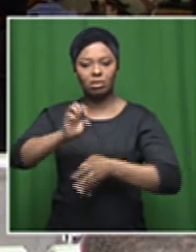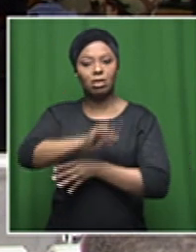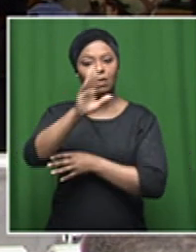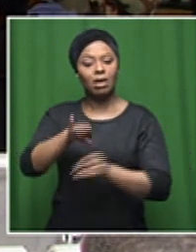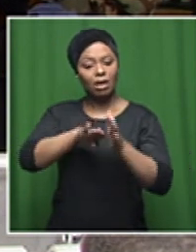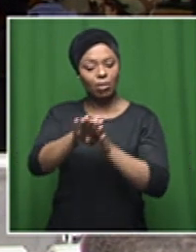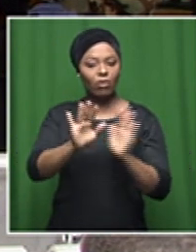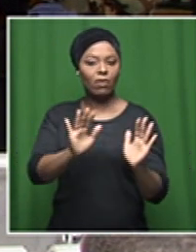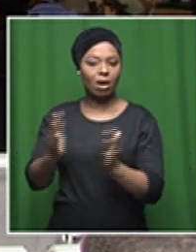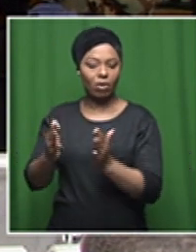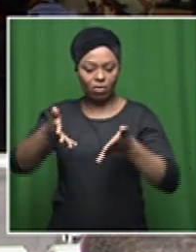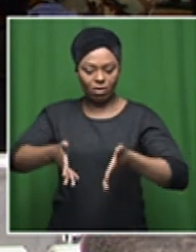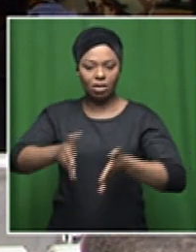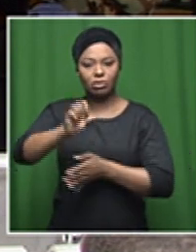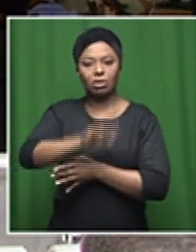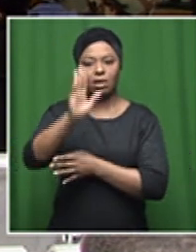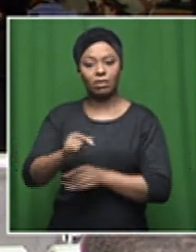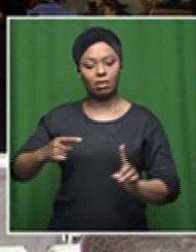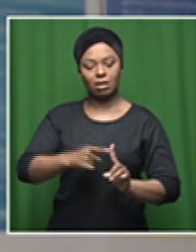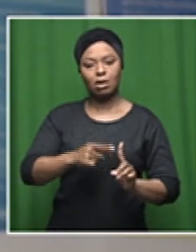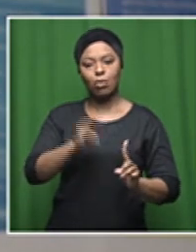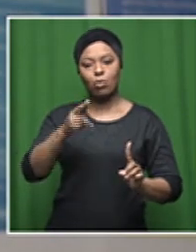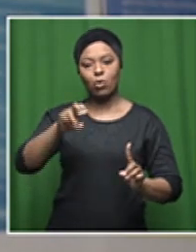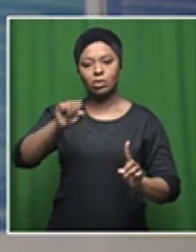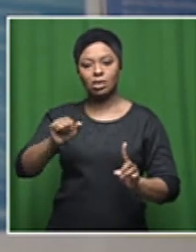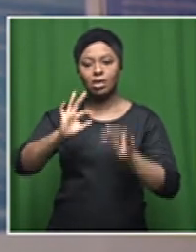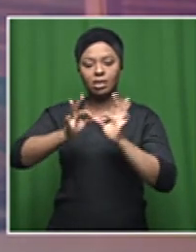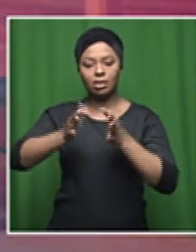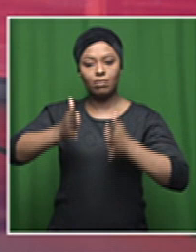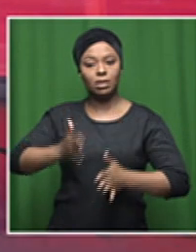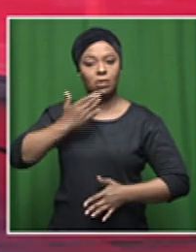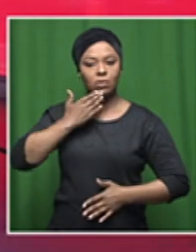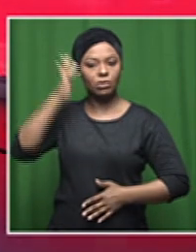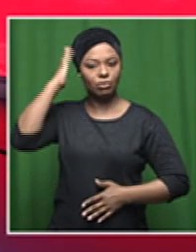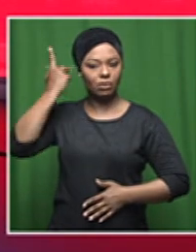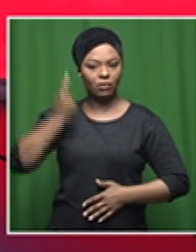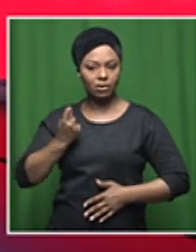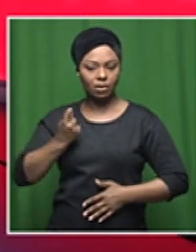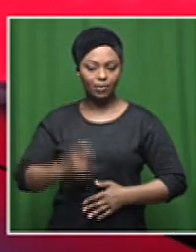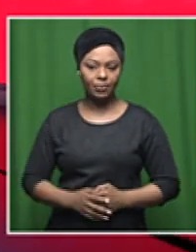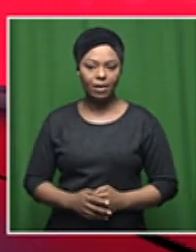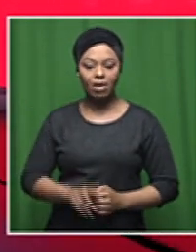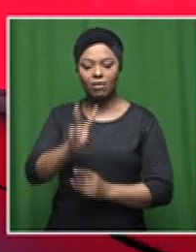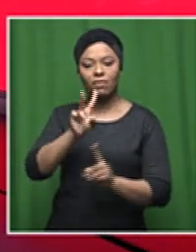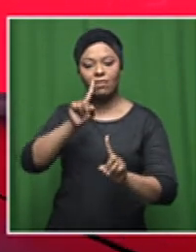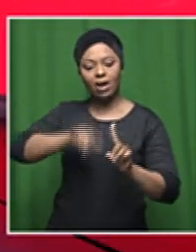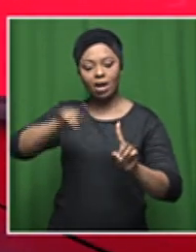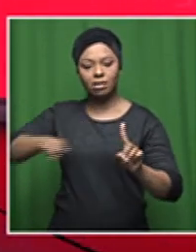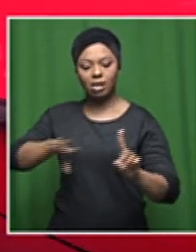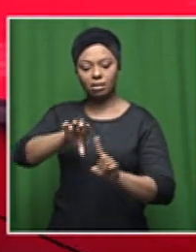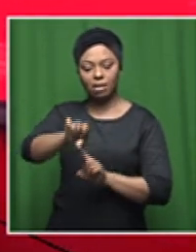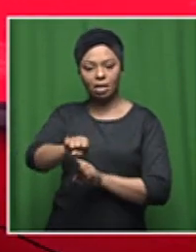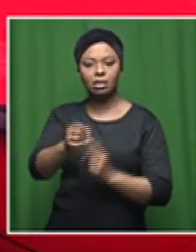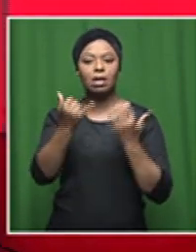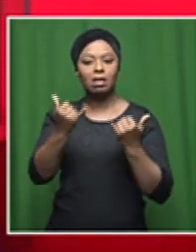healthcare system? Hello and welcome. I'm your host, Dr. Musam Tombene, and signing with us today is Trifosa Nzolengwe. On Vital Signs, we'll look at the state